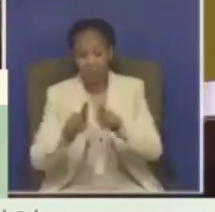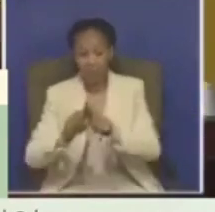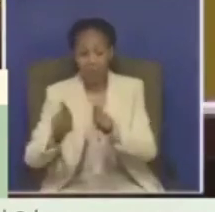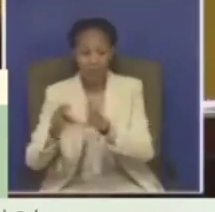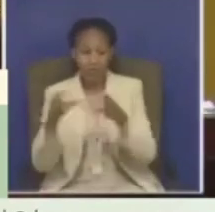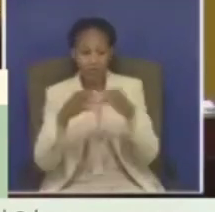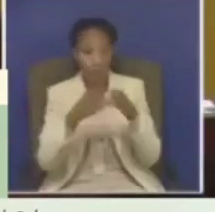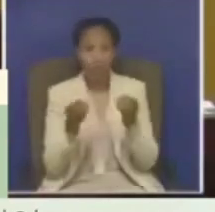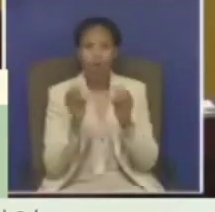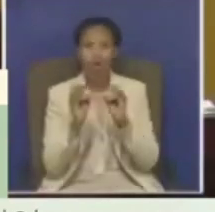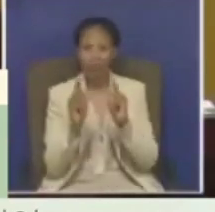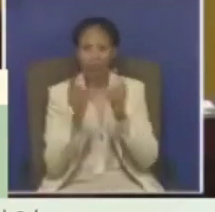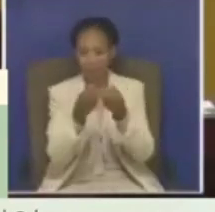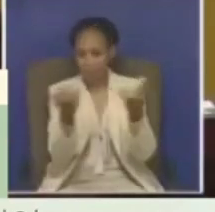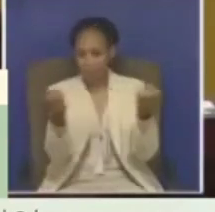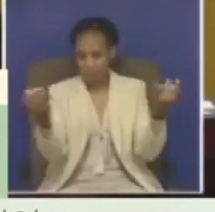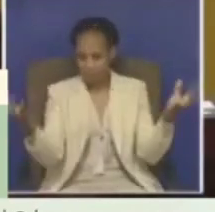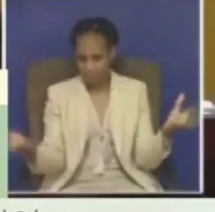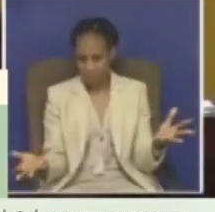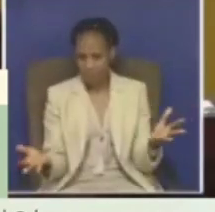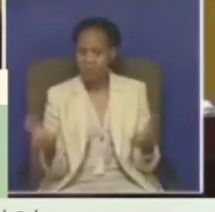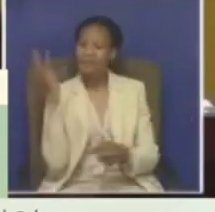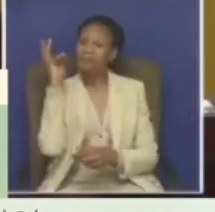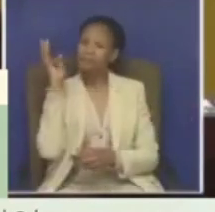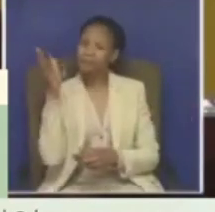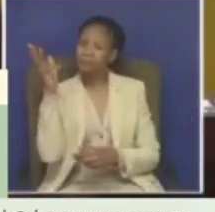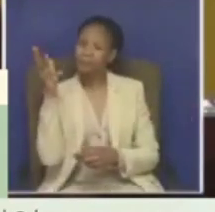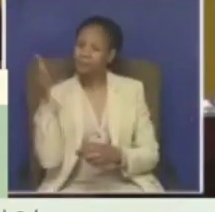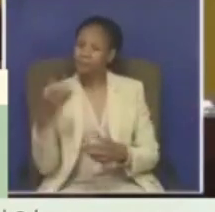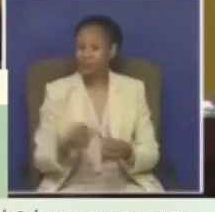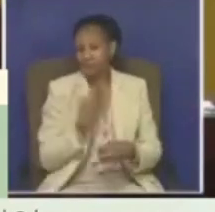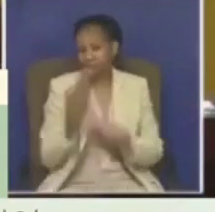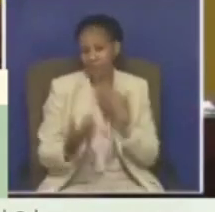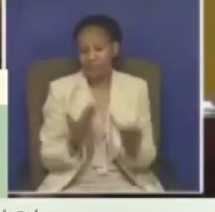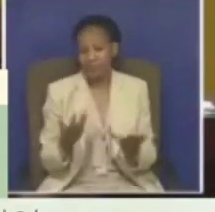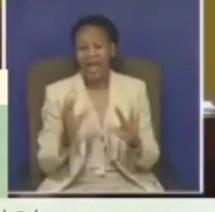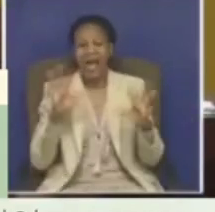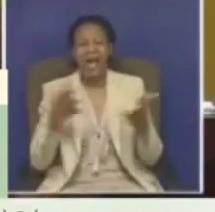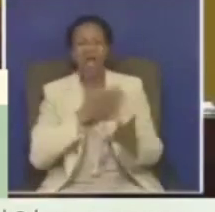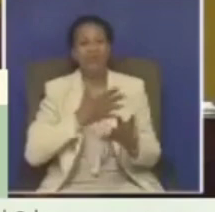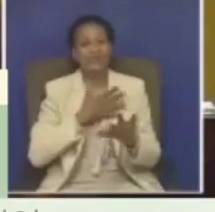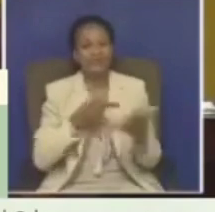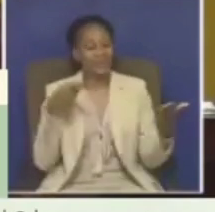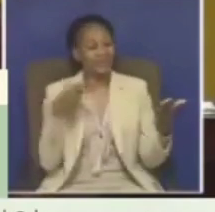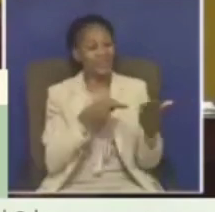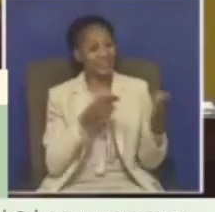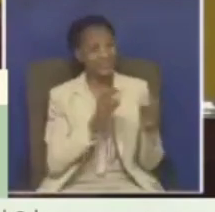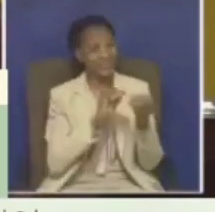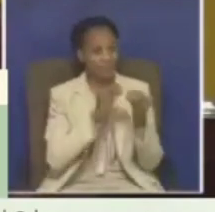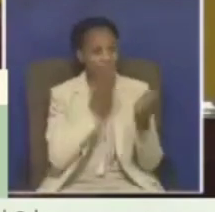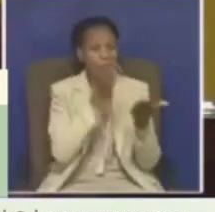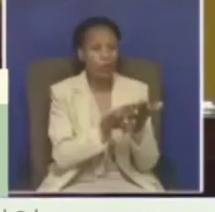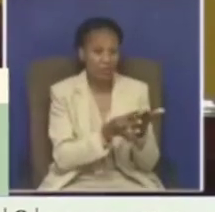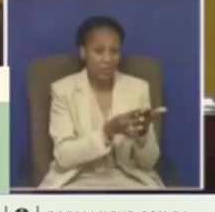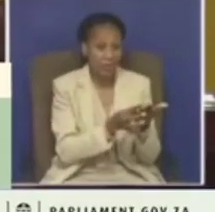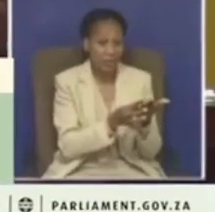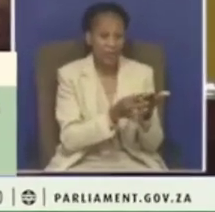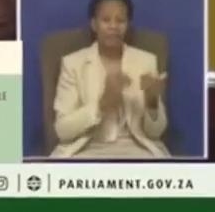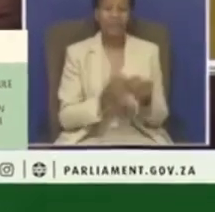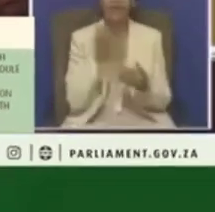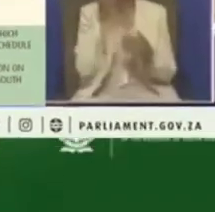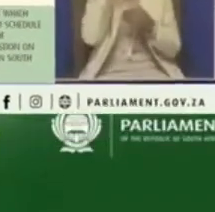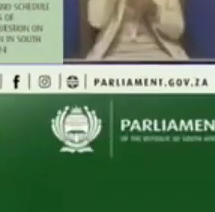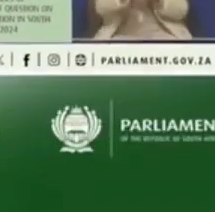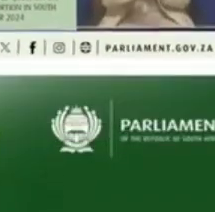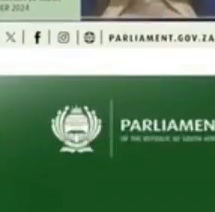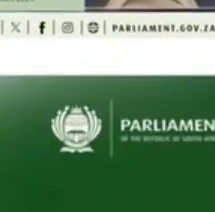the opportunity to make declarations in terms of the amendment that is being proposed. And then thereafter, I will